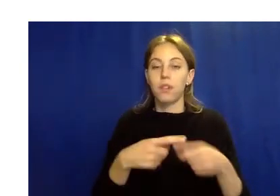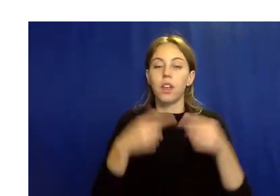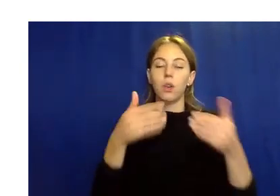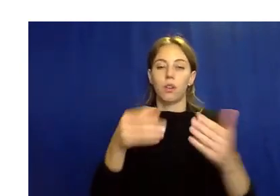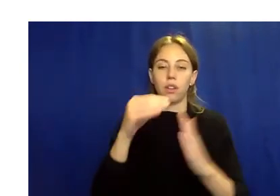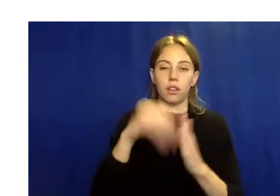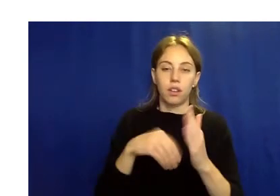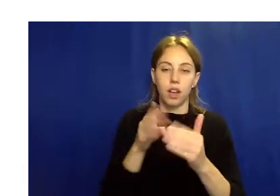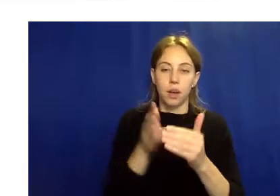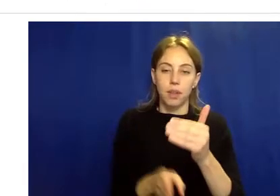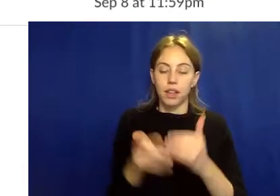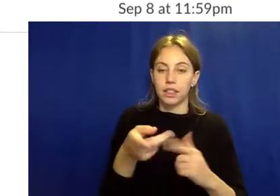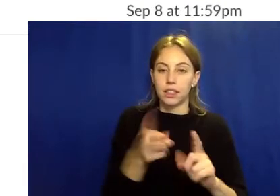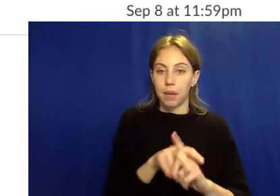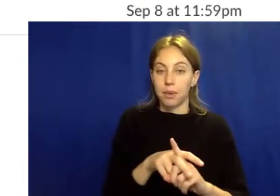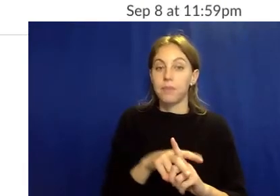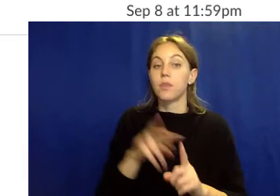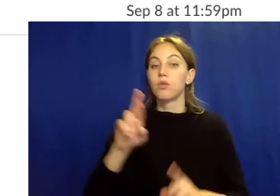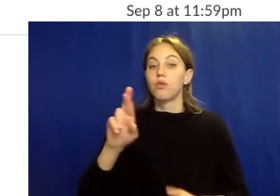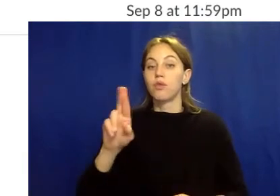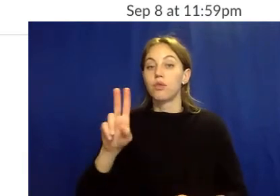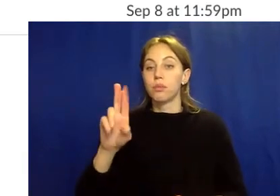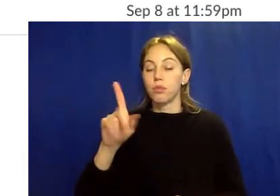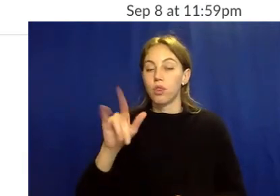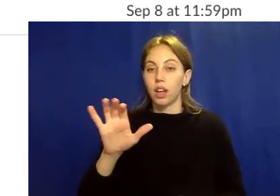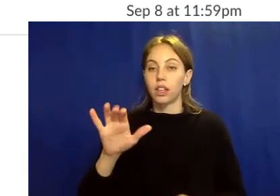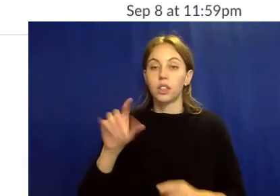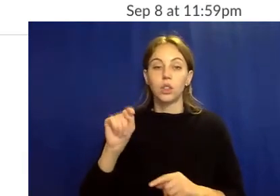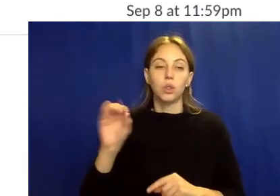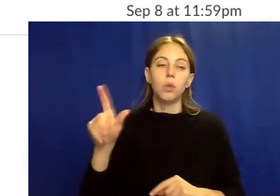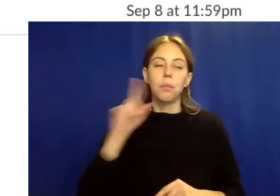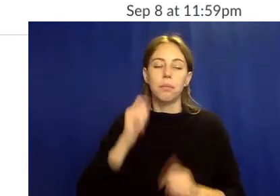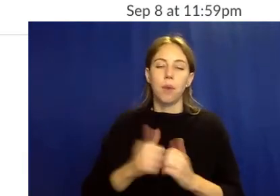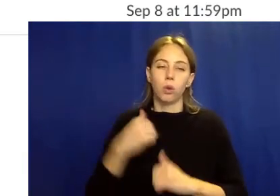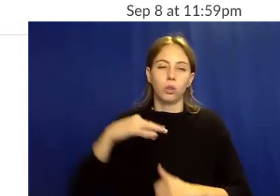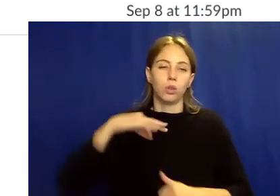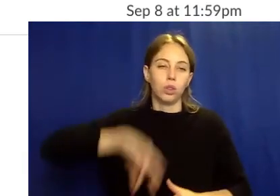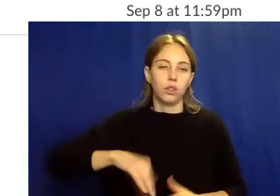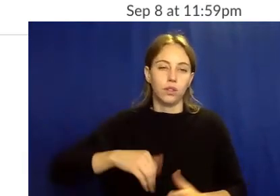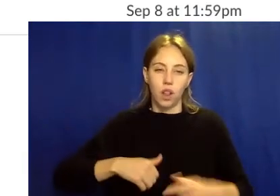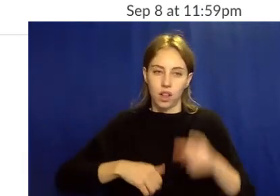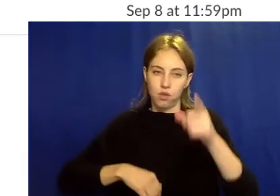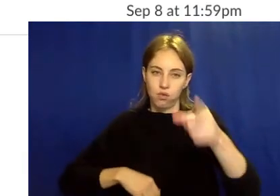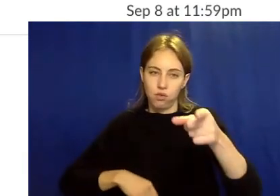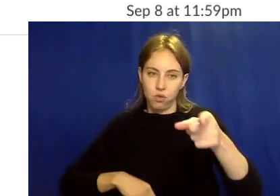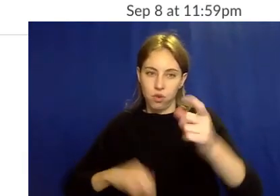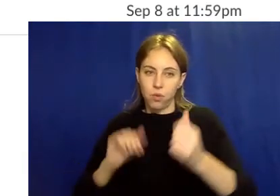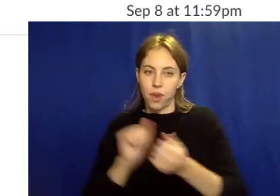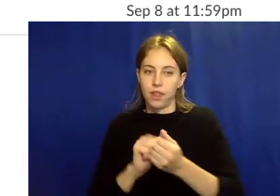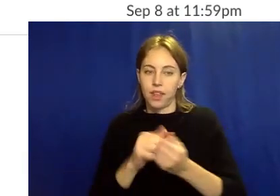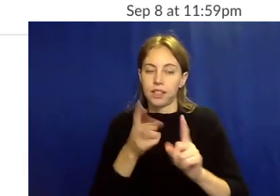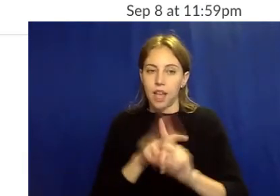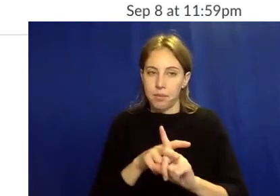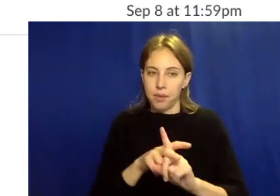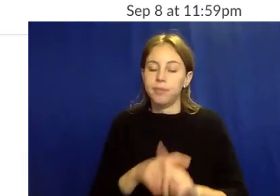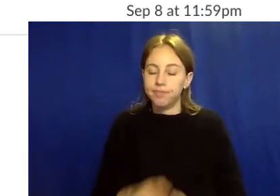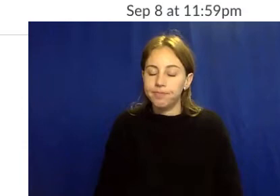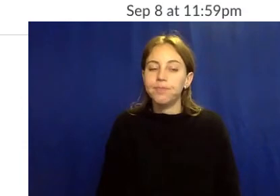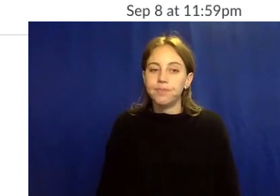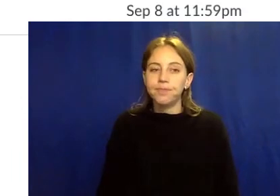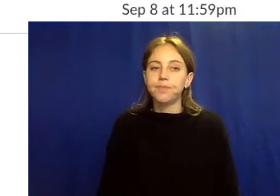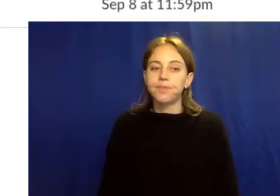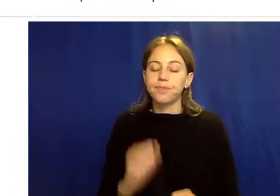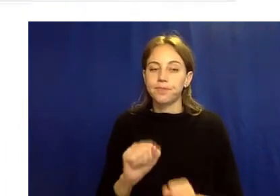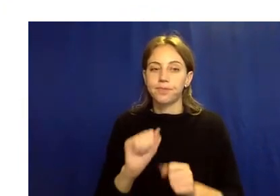assignment. And the rubric tool, the most useful rubric tool, lives right here with the assignment so that you can attach